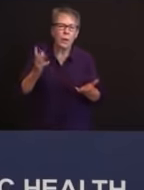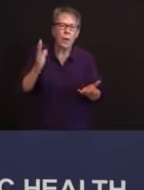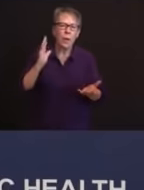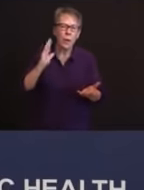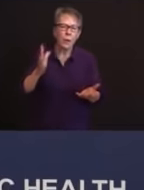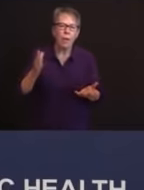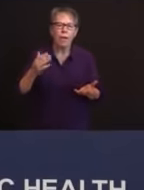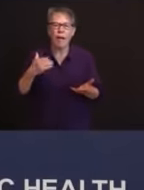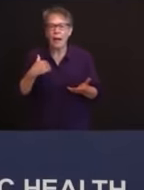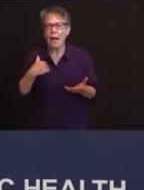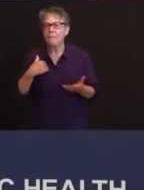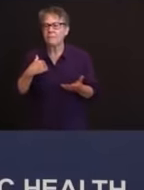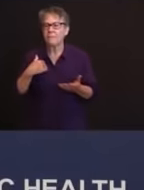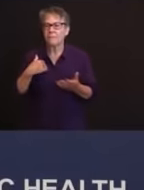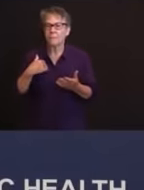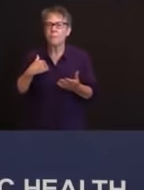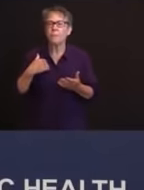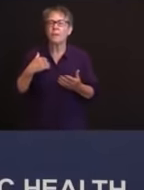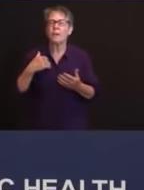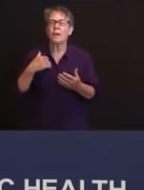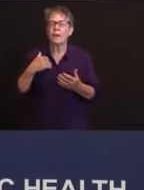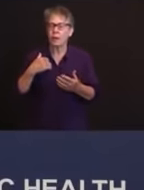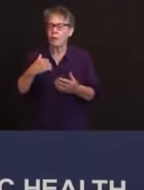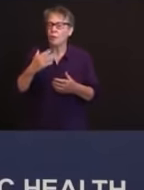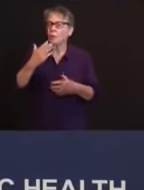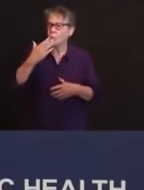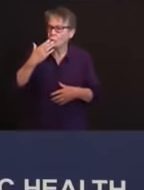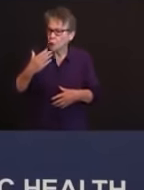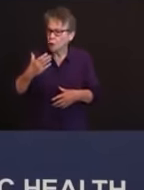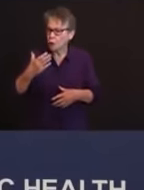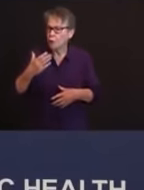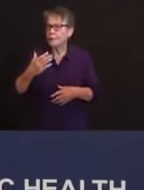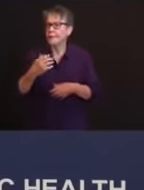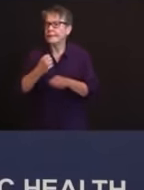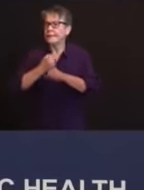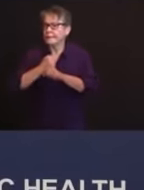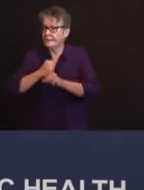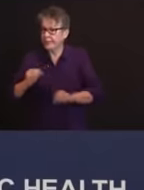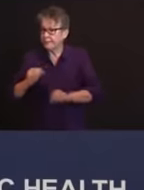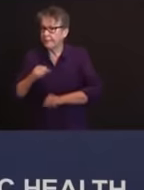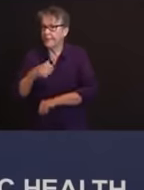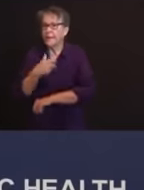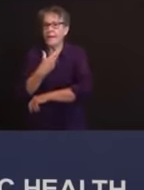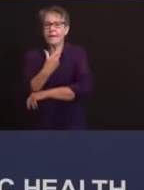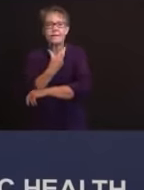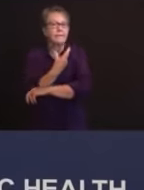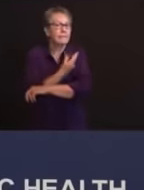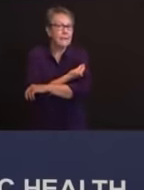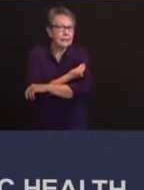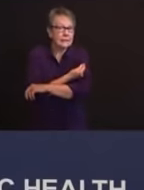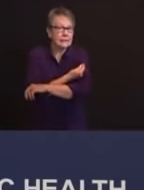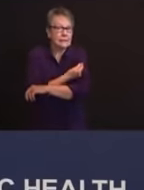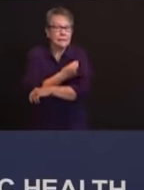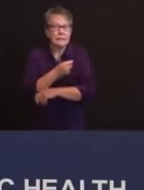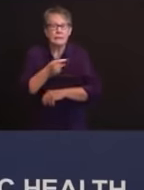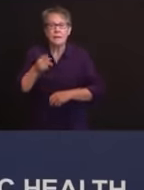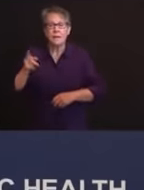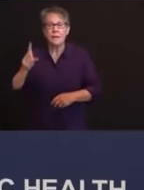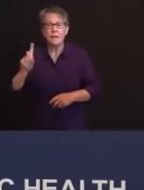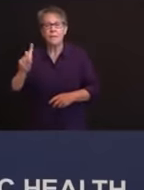safe vaccine. They're the first, it looks like, that have gotten to the point they're at, but my guess is they're going to have company, and that's a good